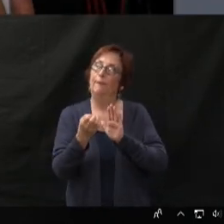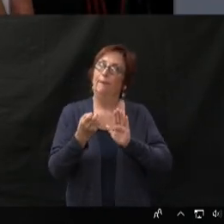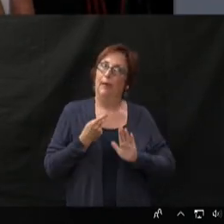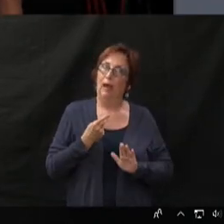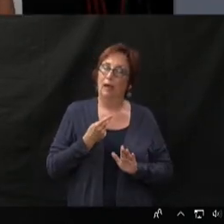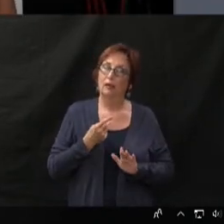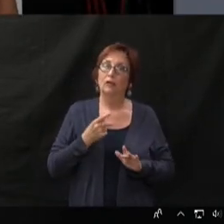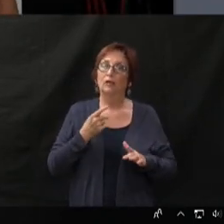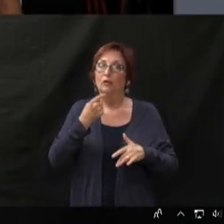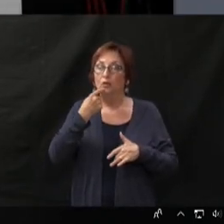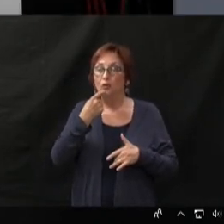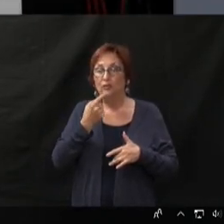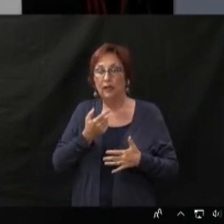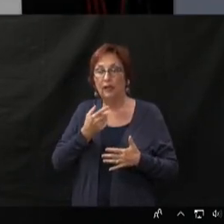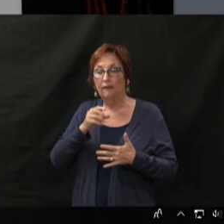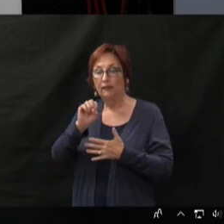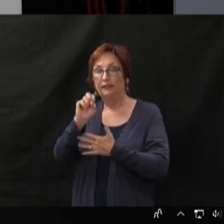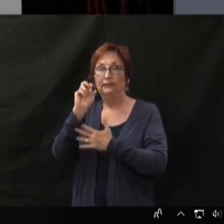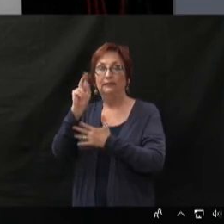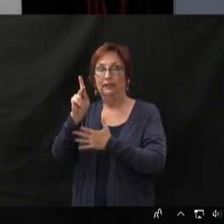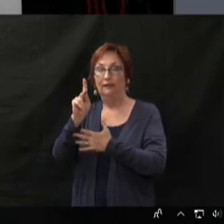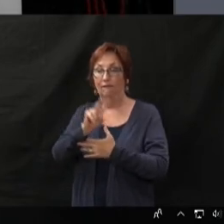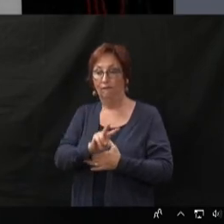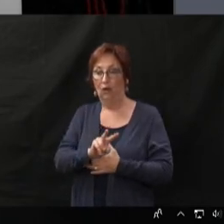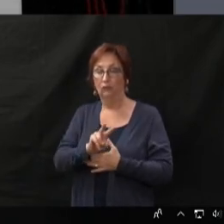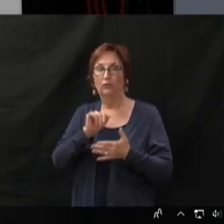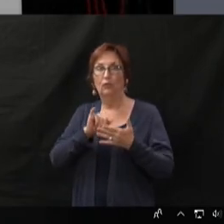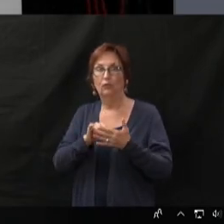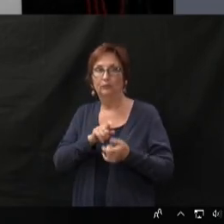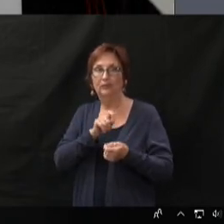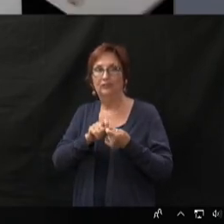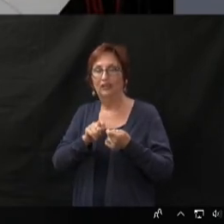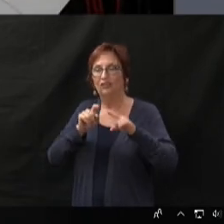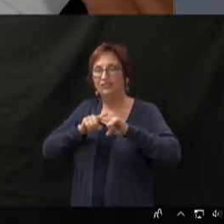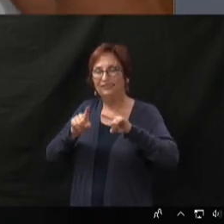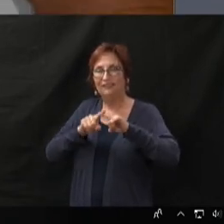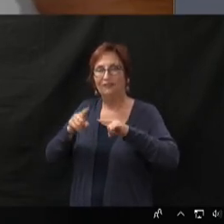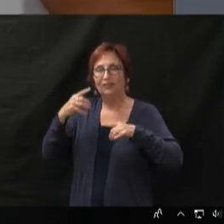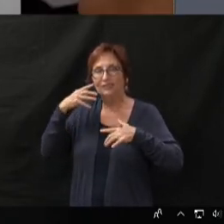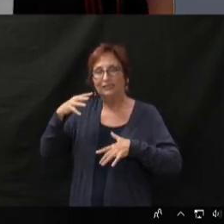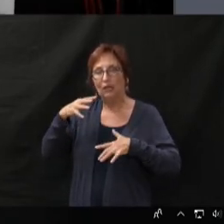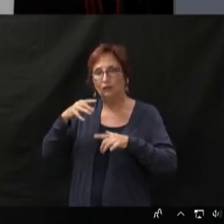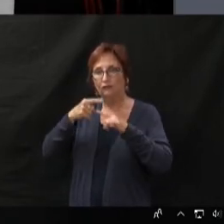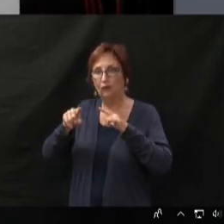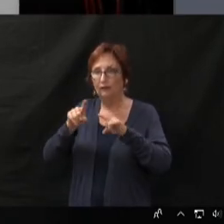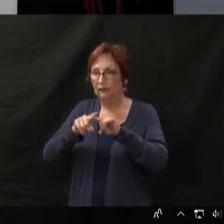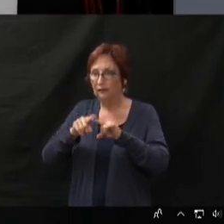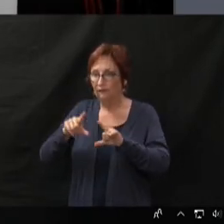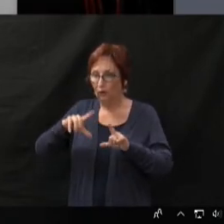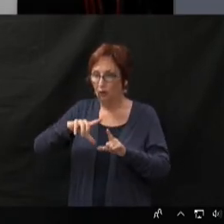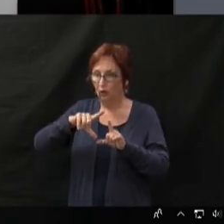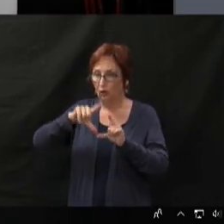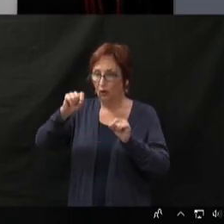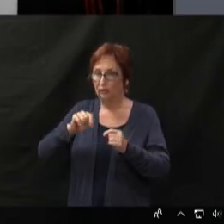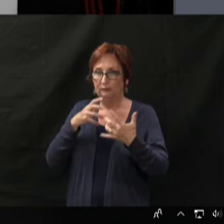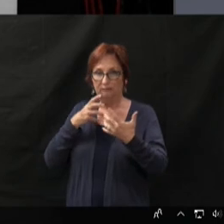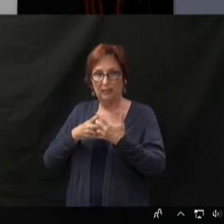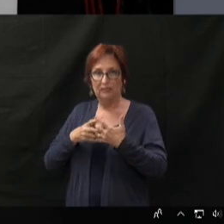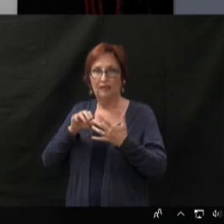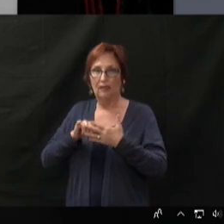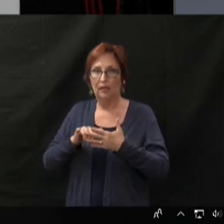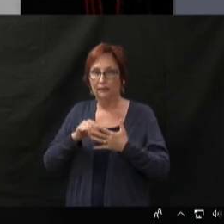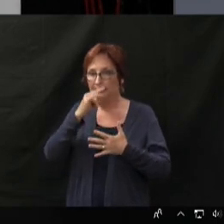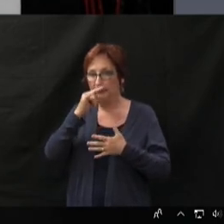stick vowels and those particular different sounds for those cards, which give kids a lot of